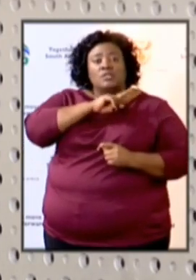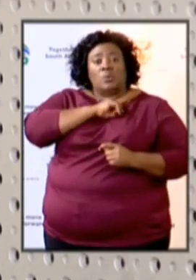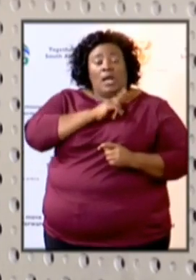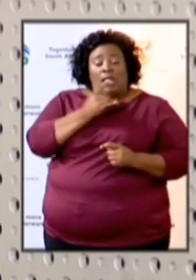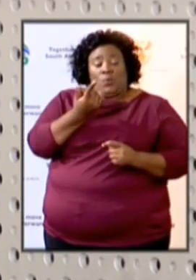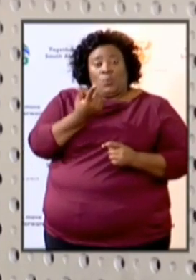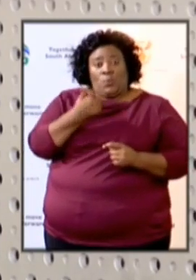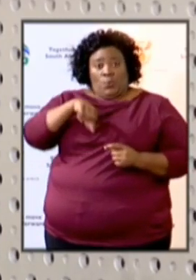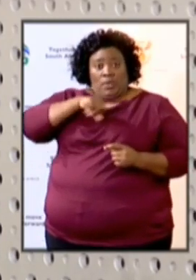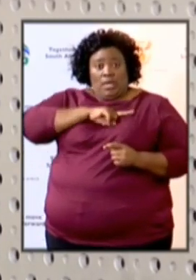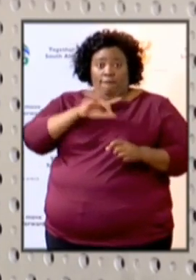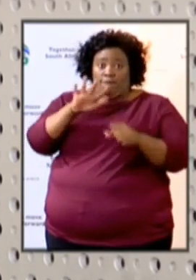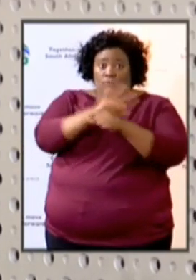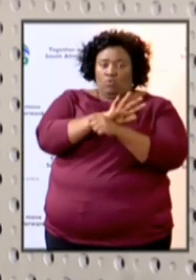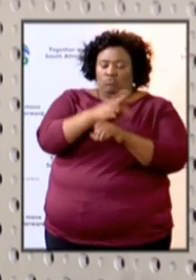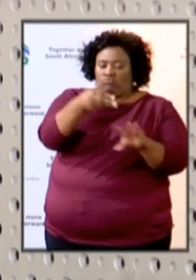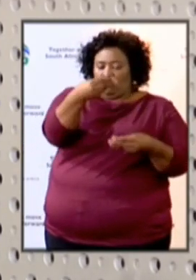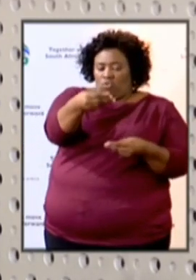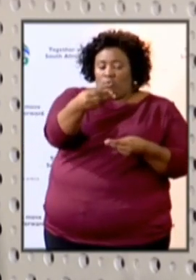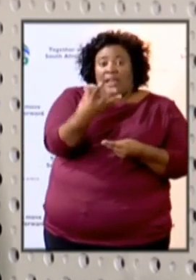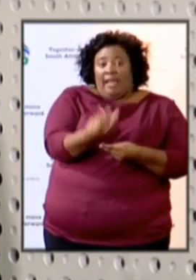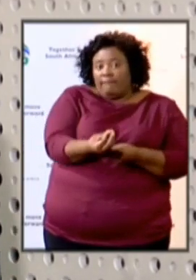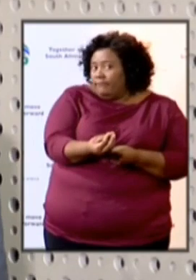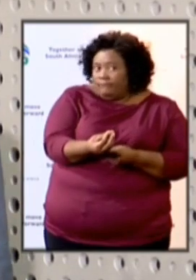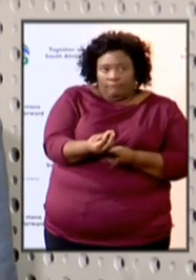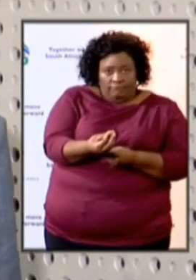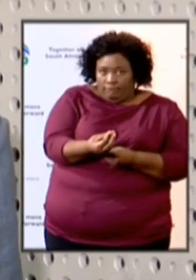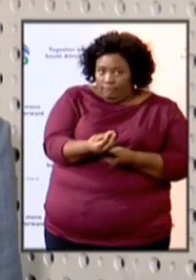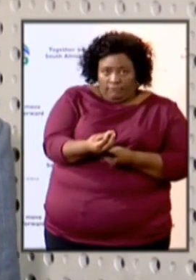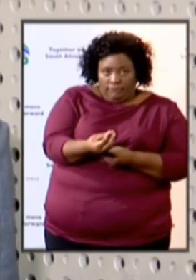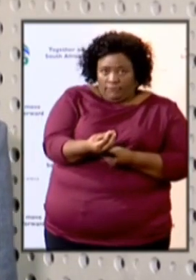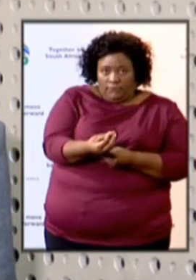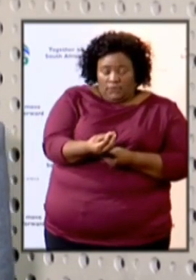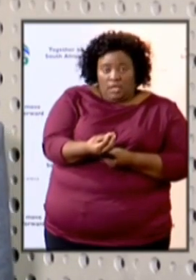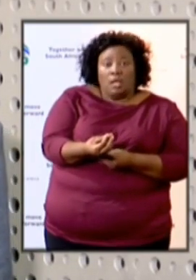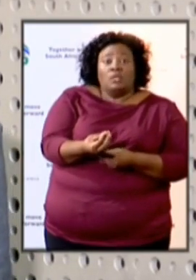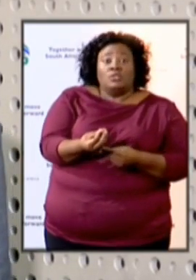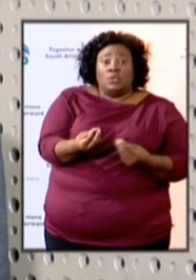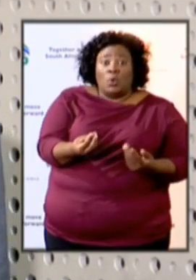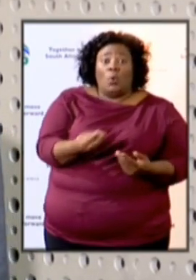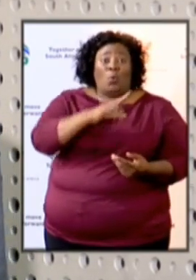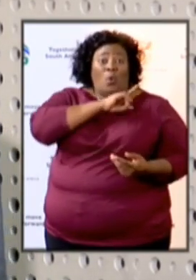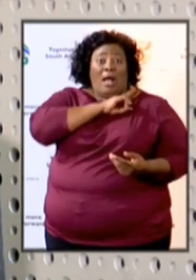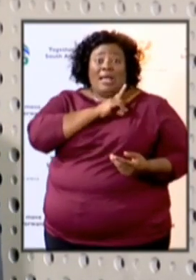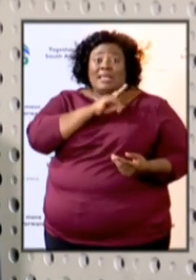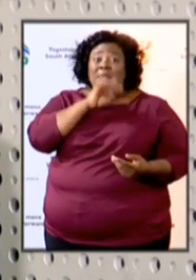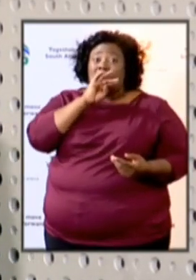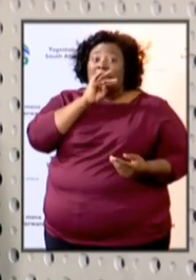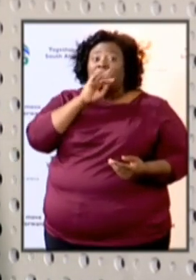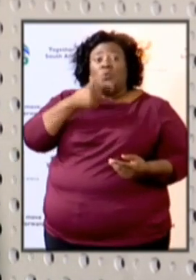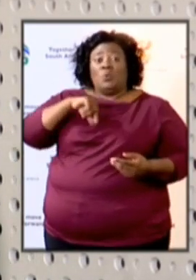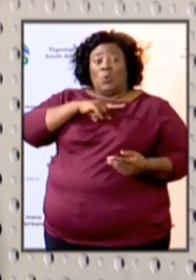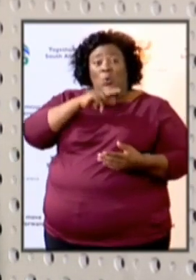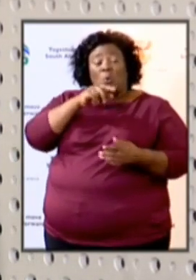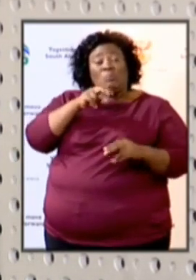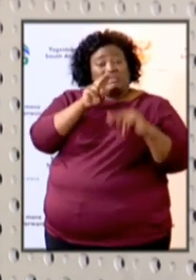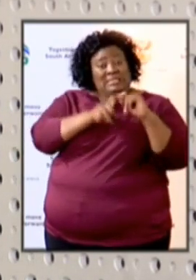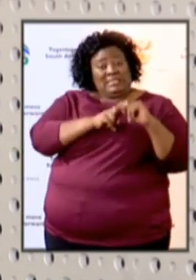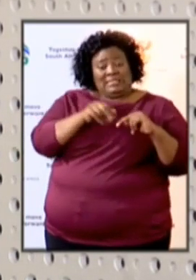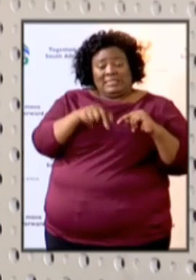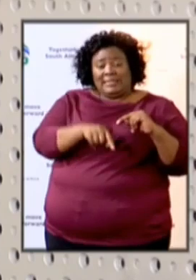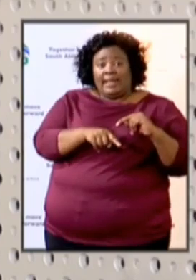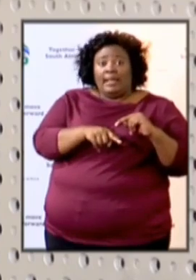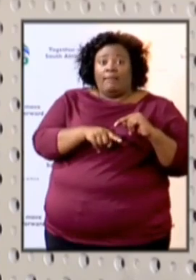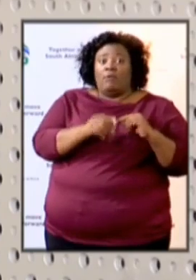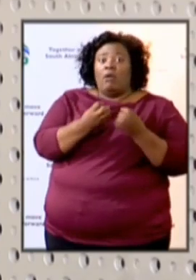document, because we were going to sit here probably for how many days or weeks if we had the full